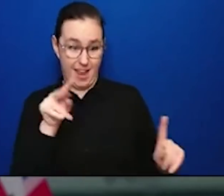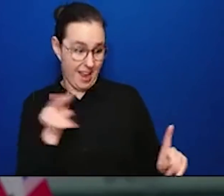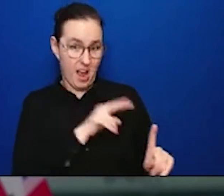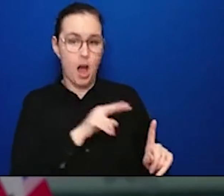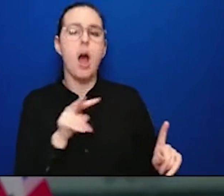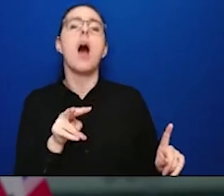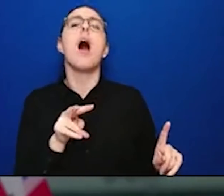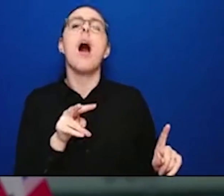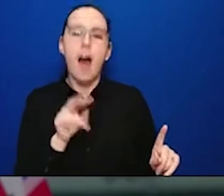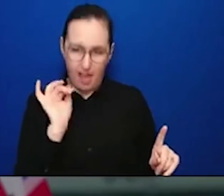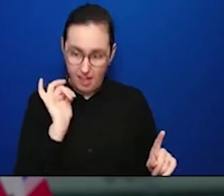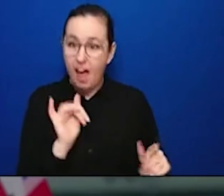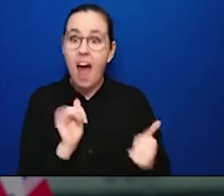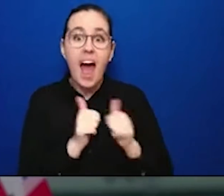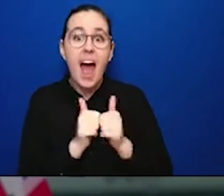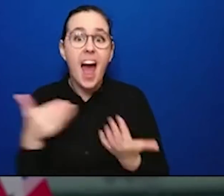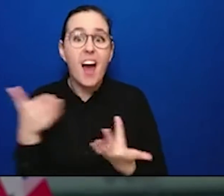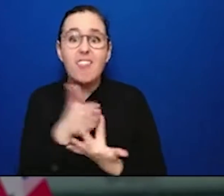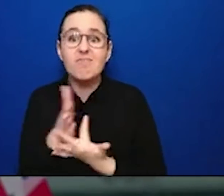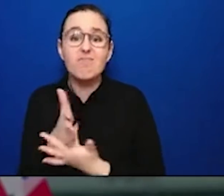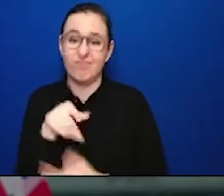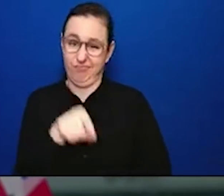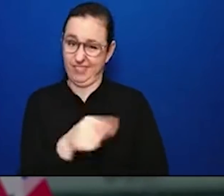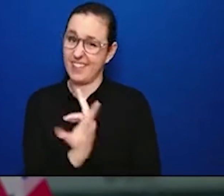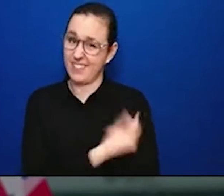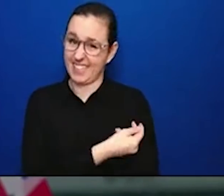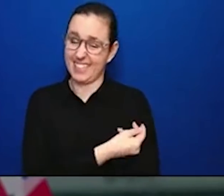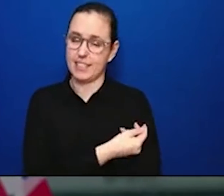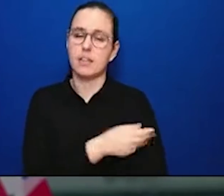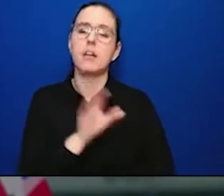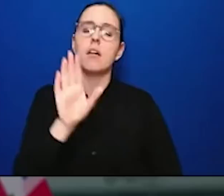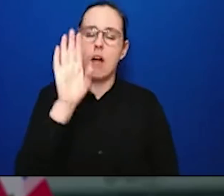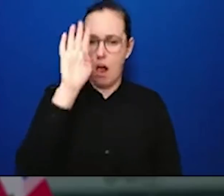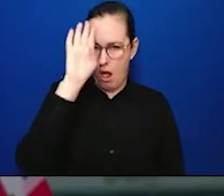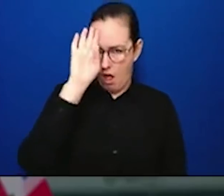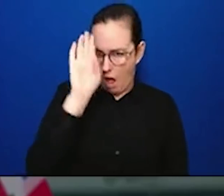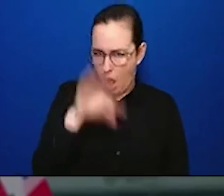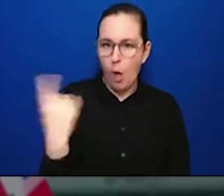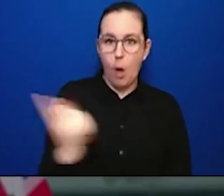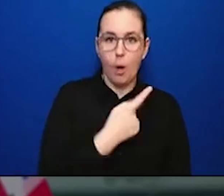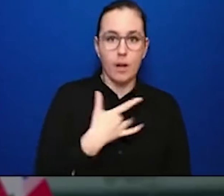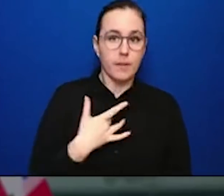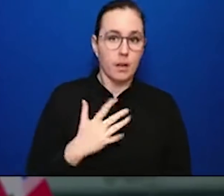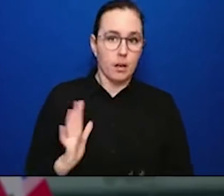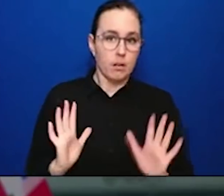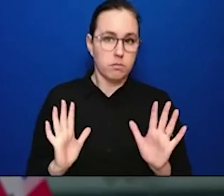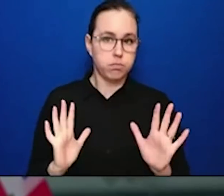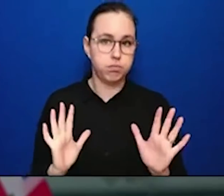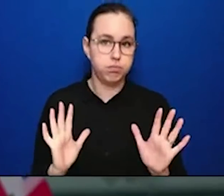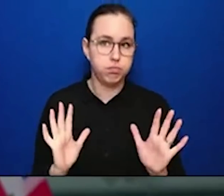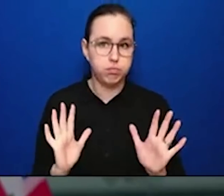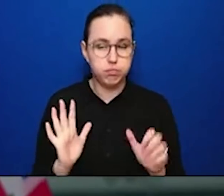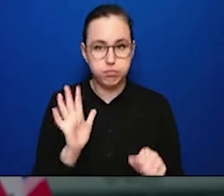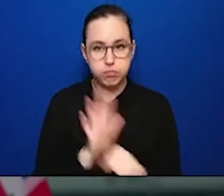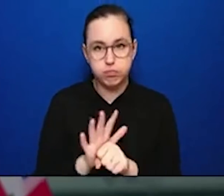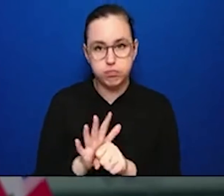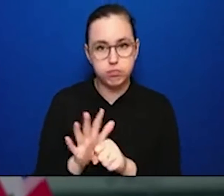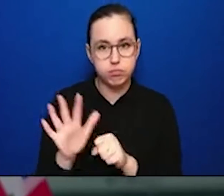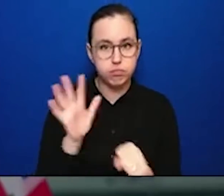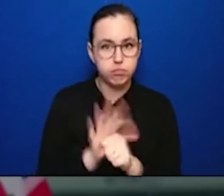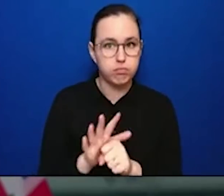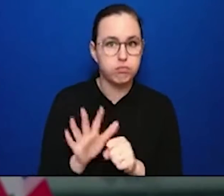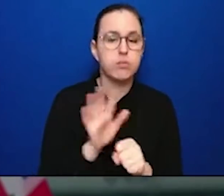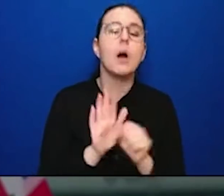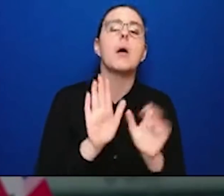be weary, but we can take encouragement from what will be brighter days ahead. It is going to be a challenging